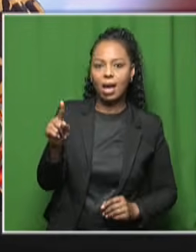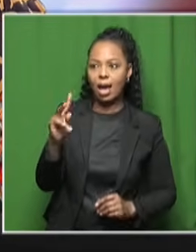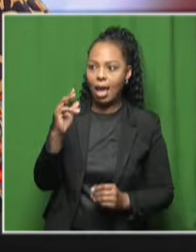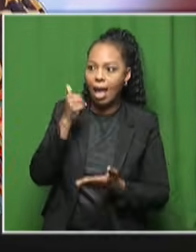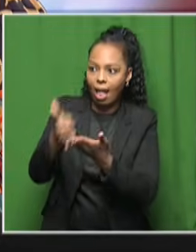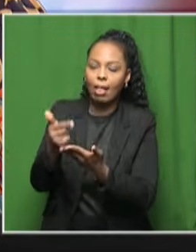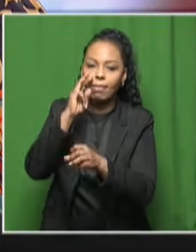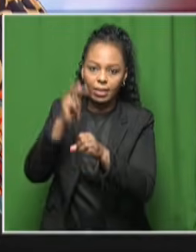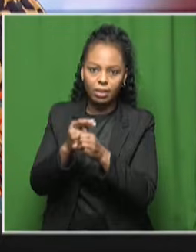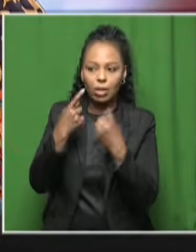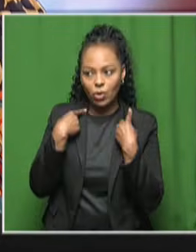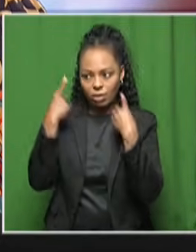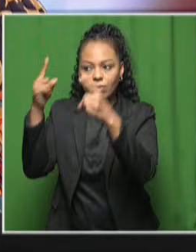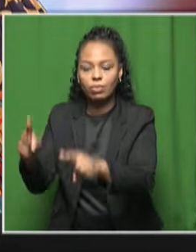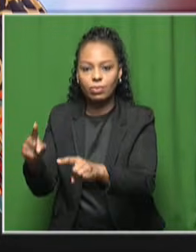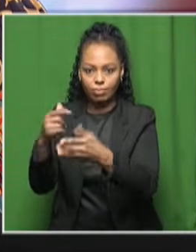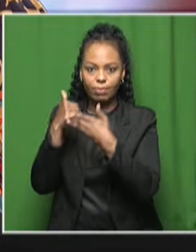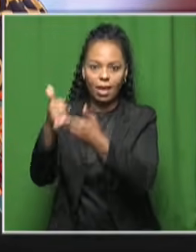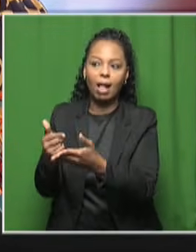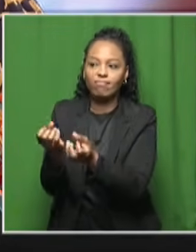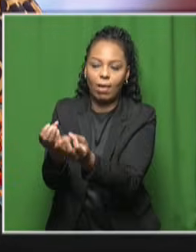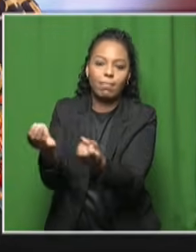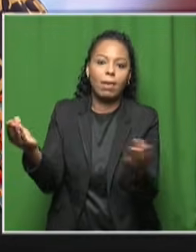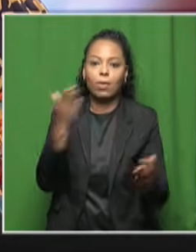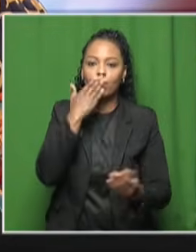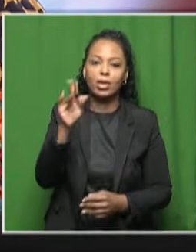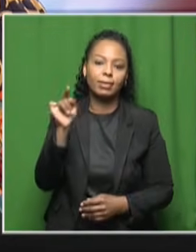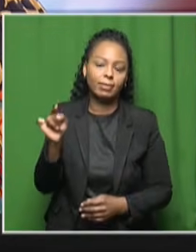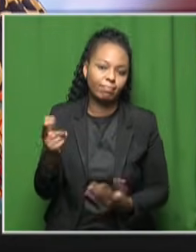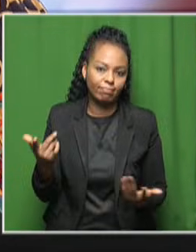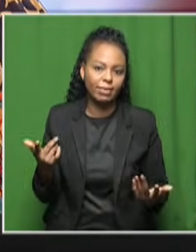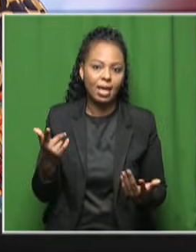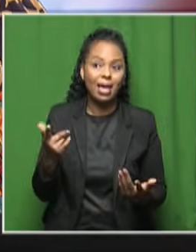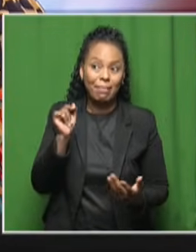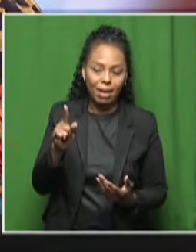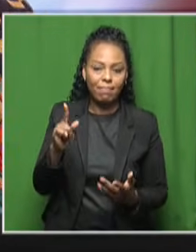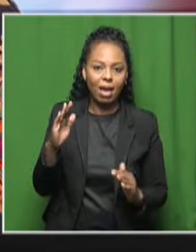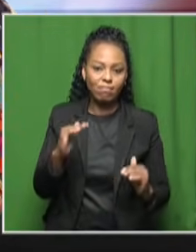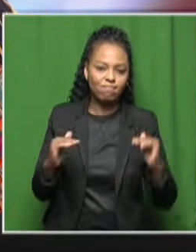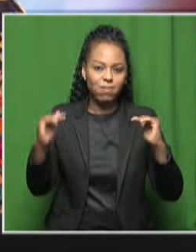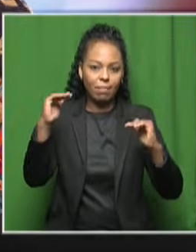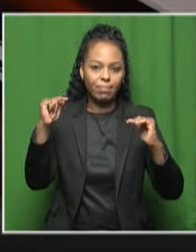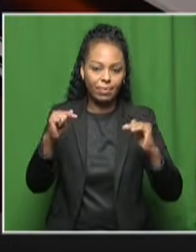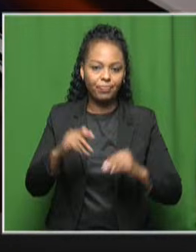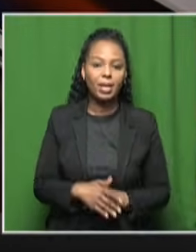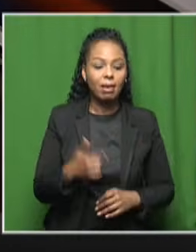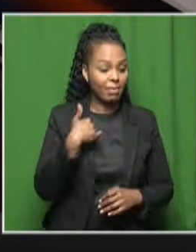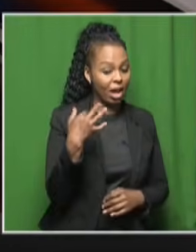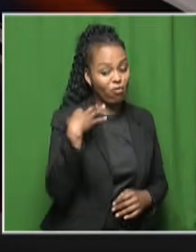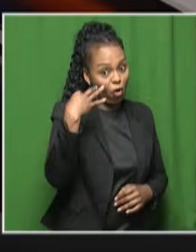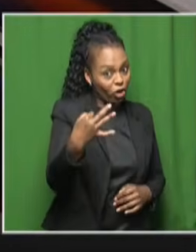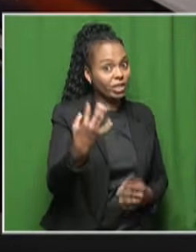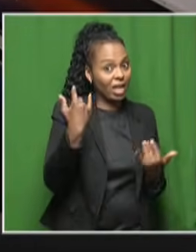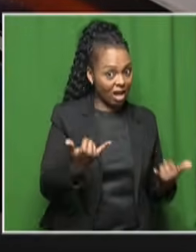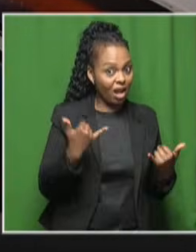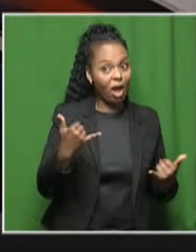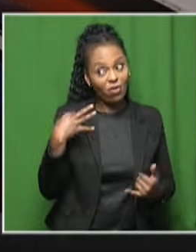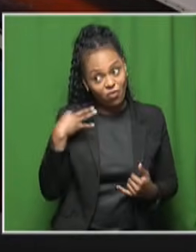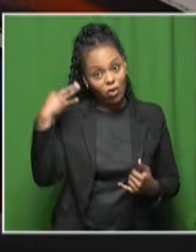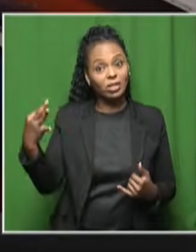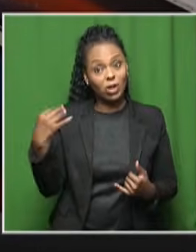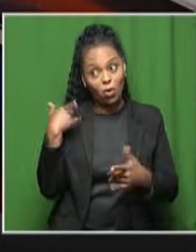communities, I think we can close that gap of inequality. I'll tell you what, I volunteer to go with you into a school,